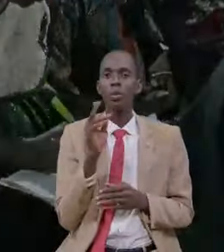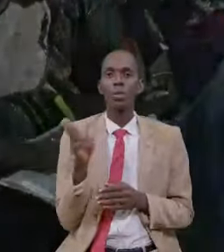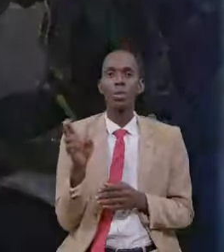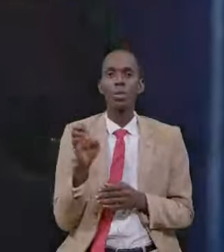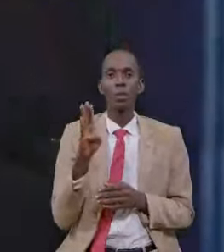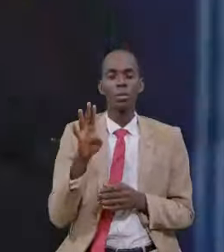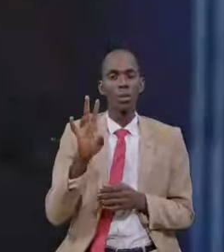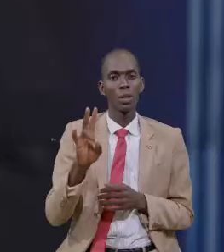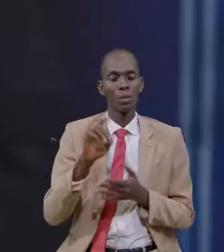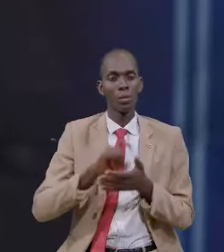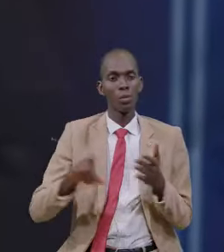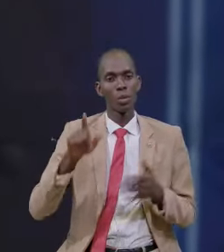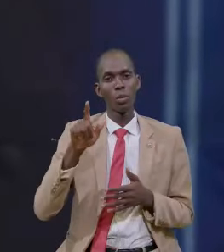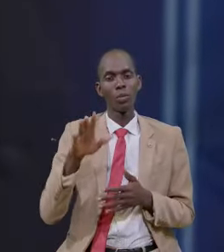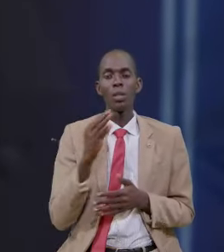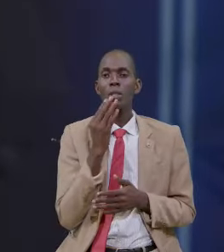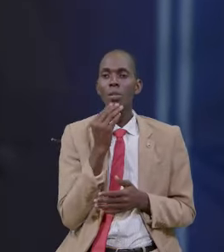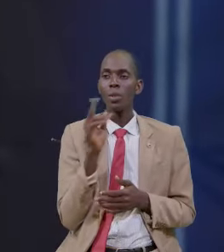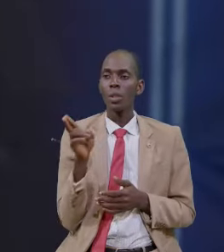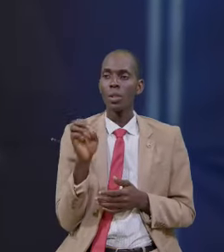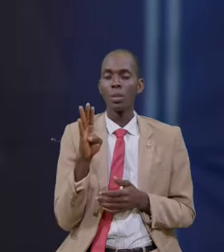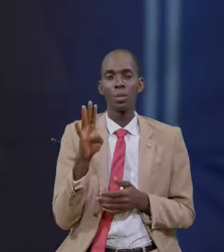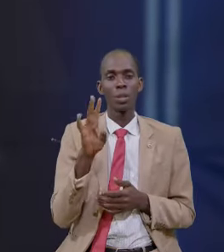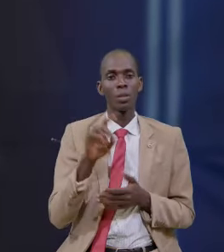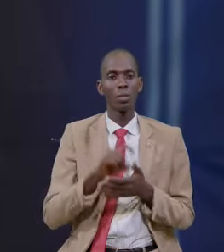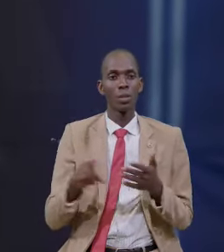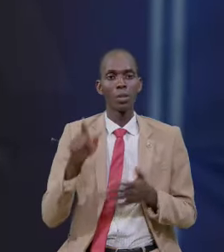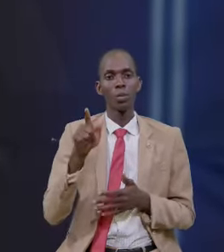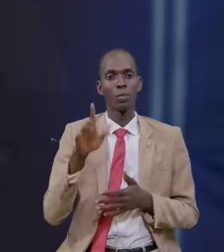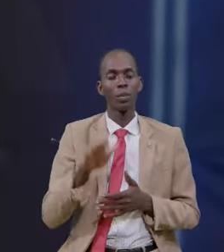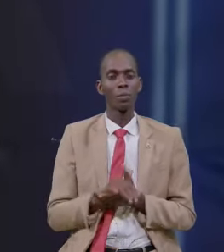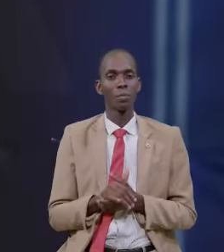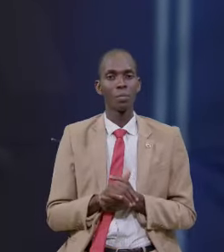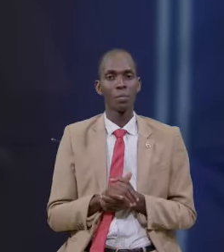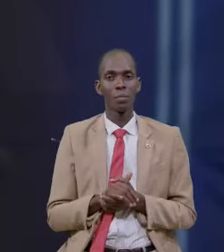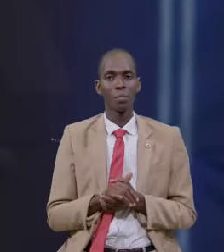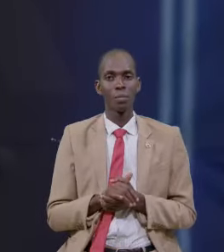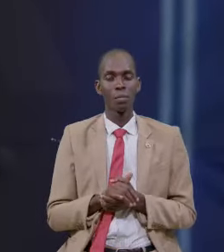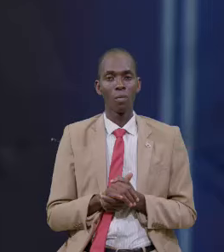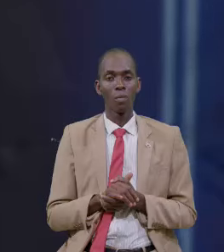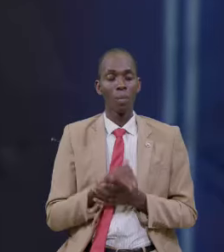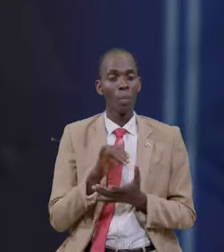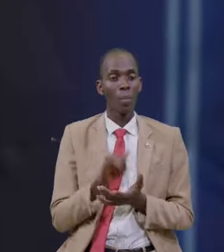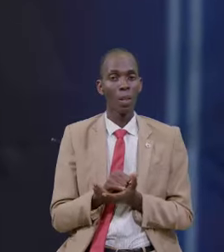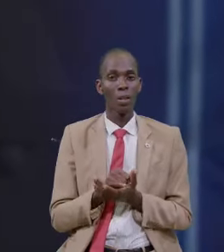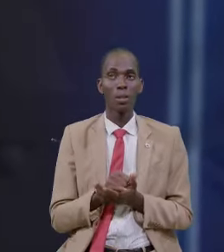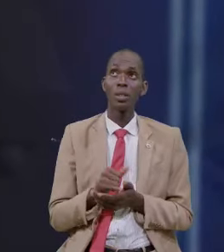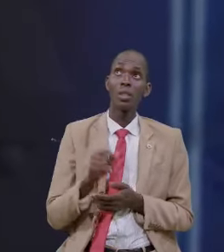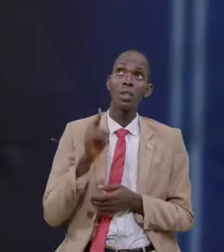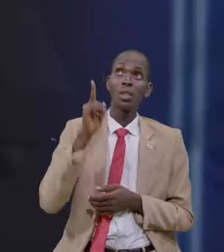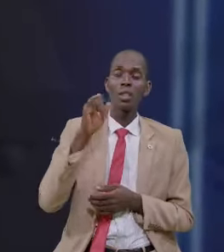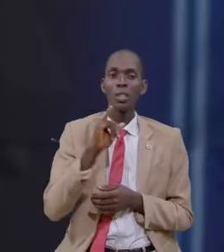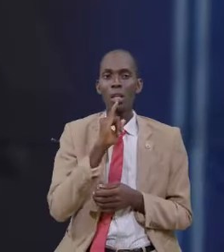verse 25. Hebrews 7, verse 25. Wherefore he is